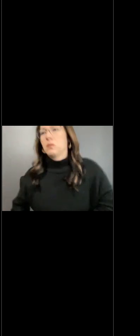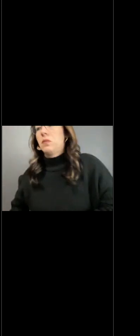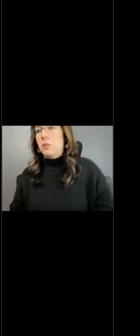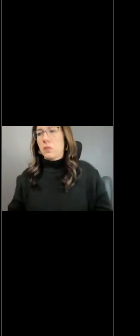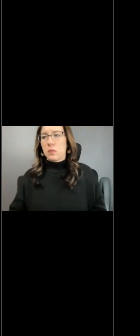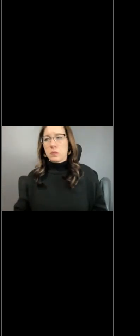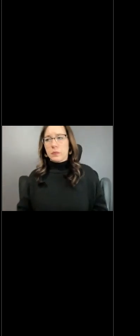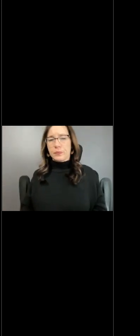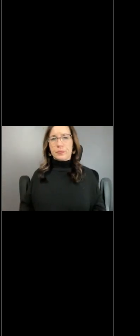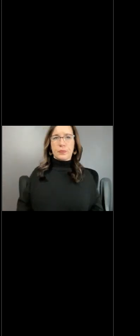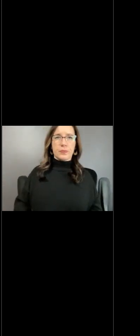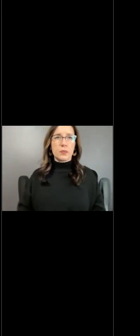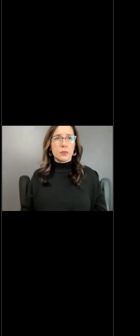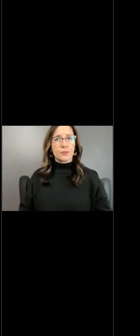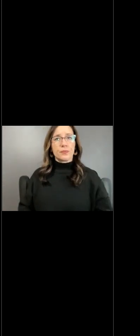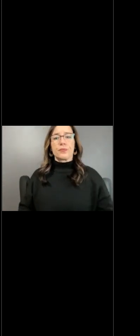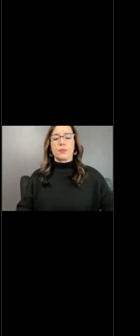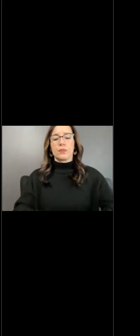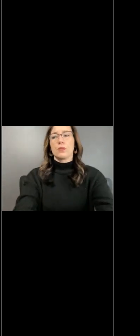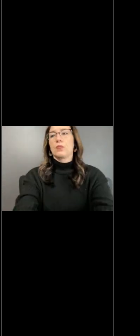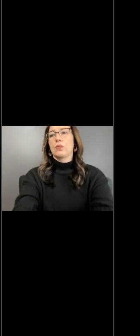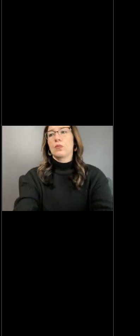4. I'm going to launch that poll.